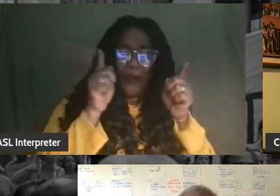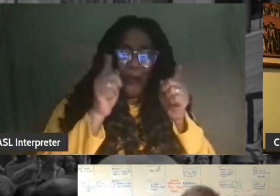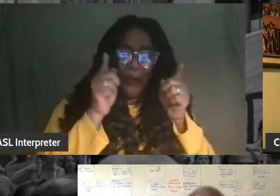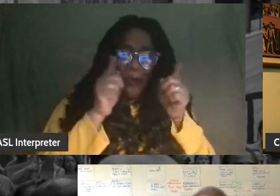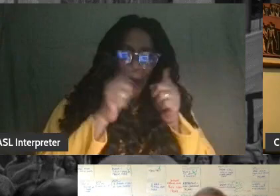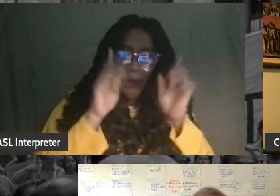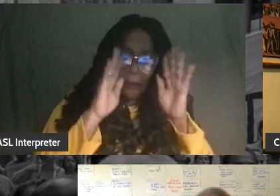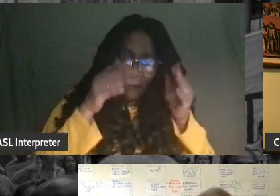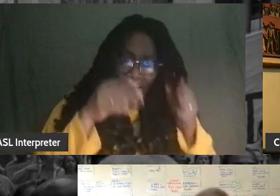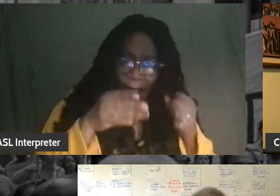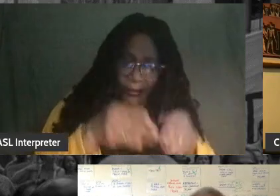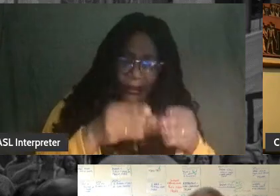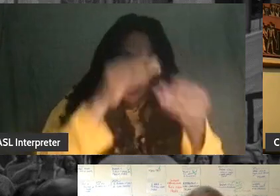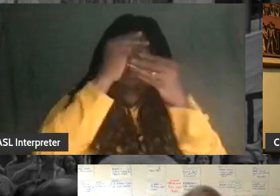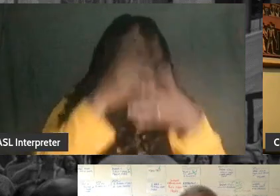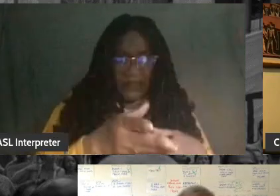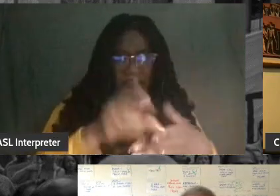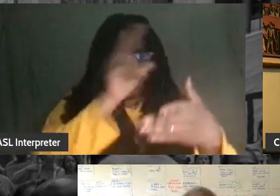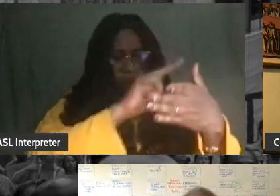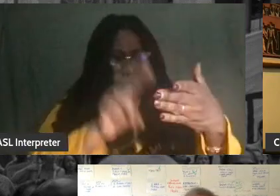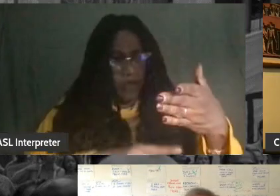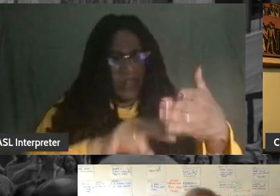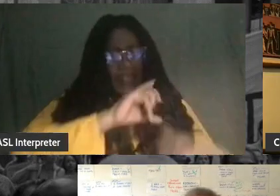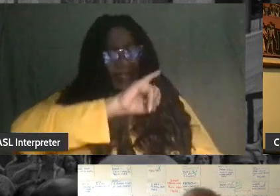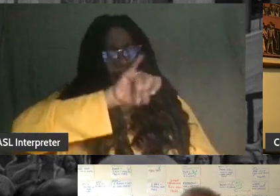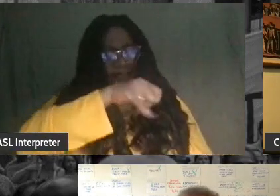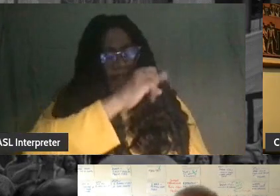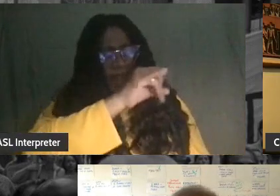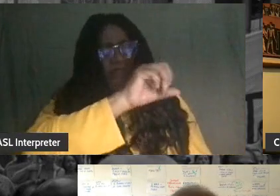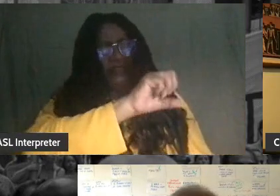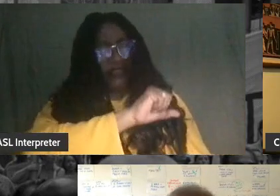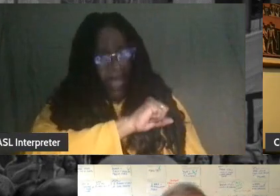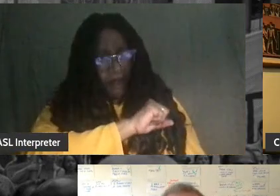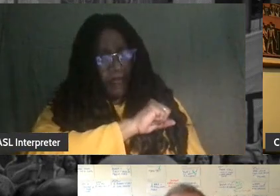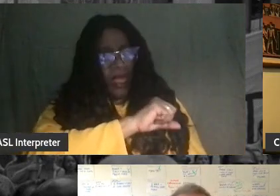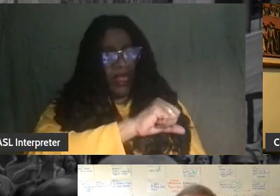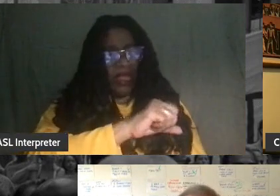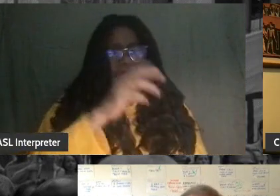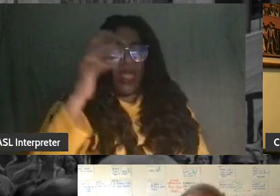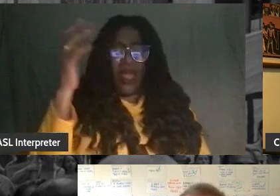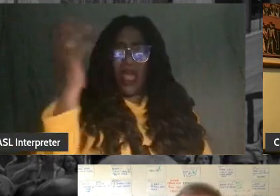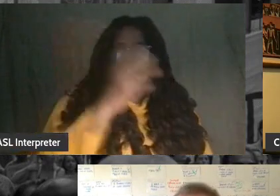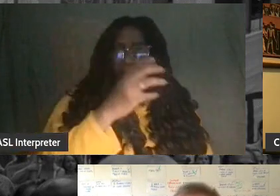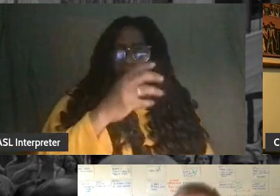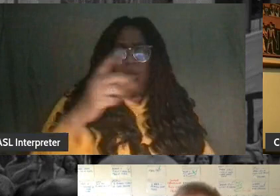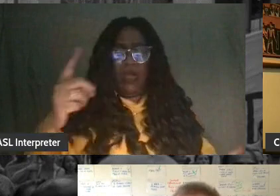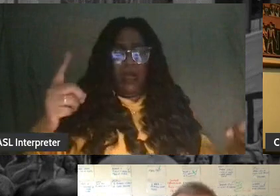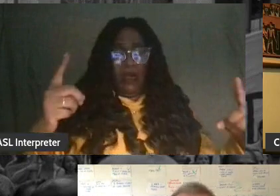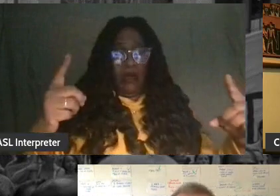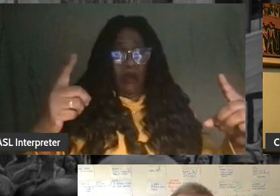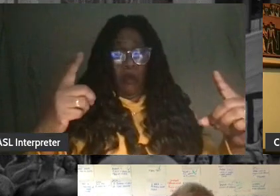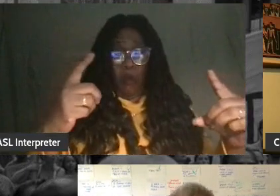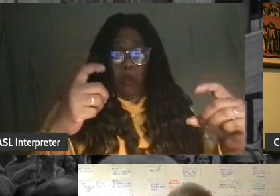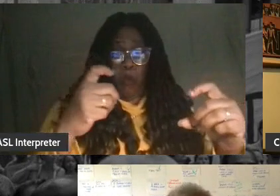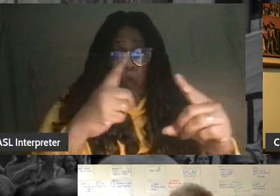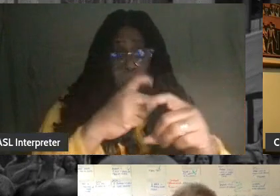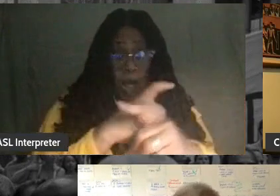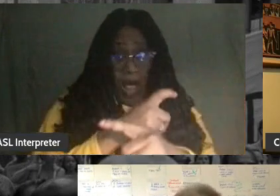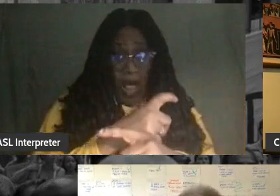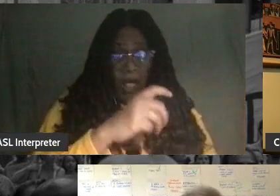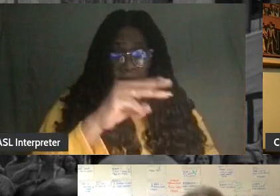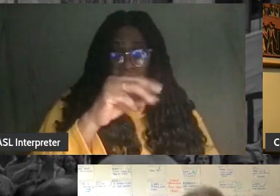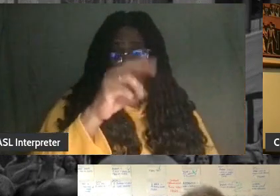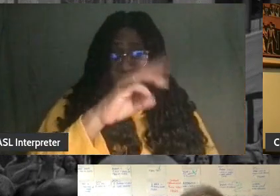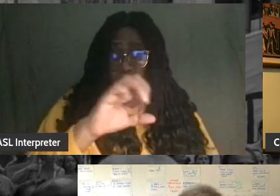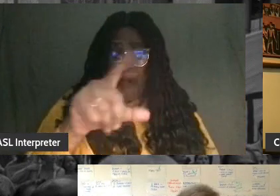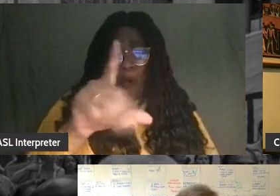on. So I read this Steinbeck novel, and I enter this world of a much more complex moral and emotional